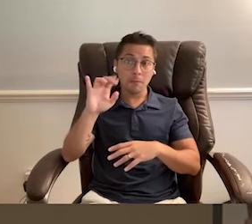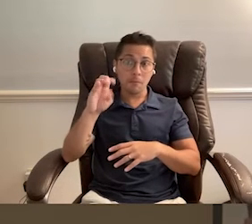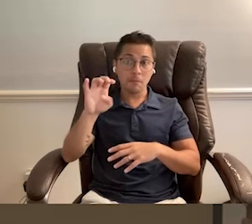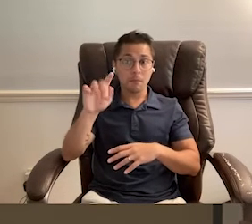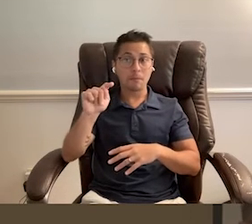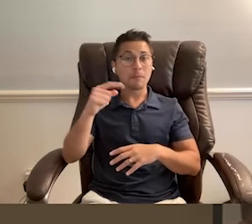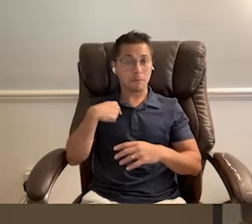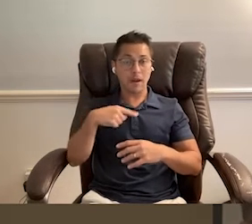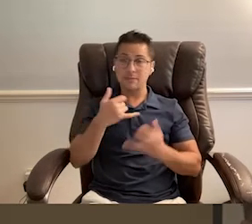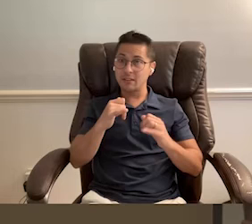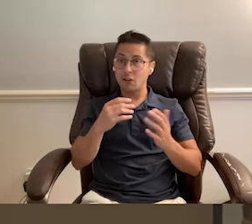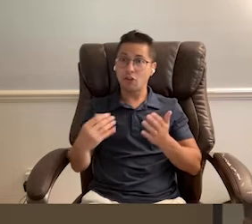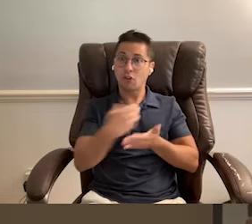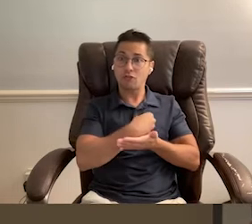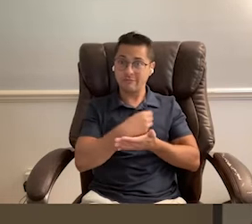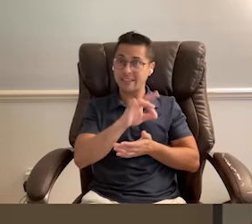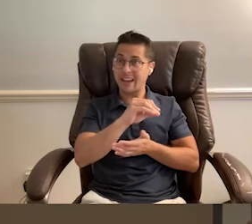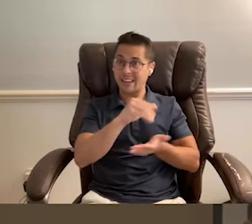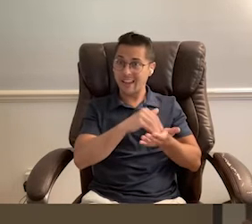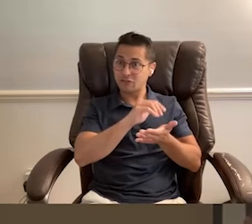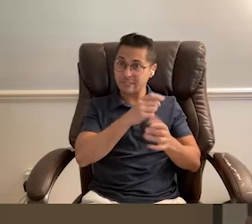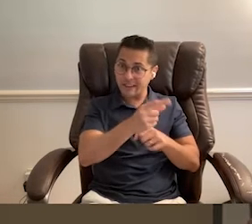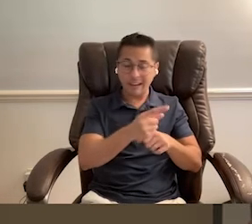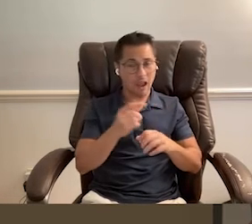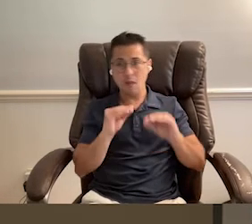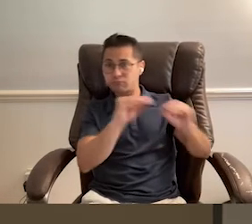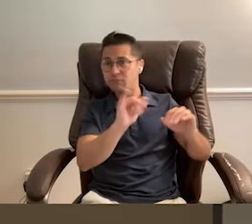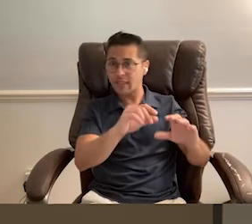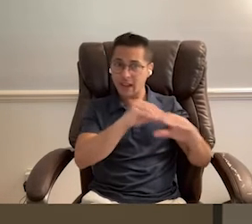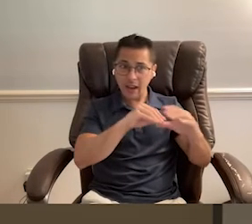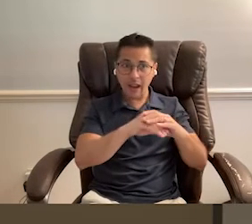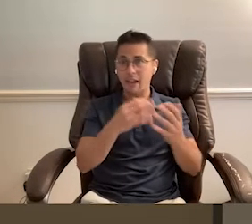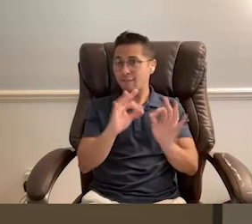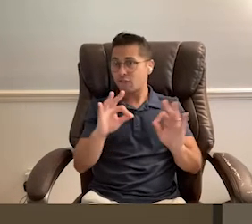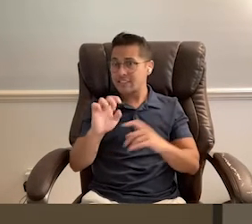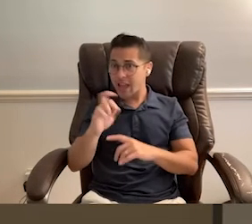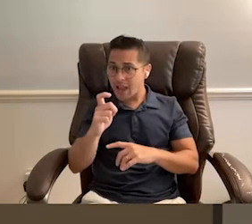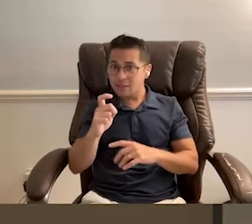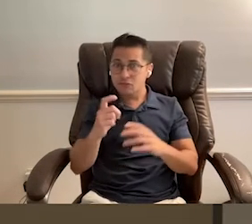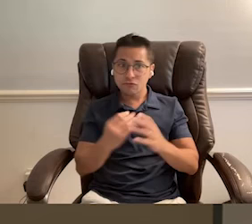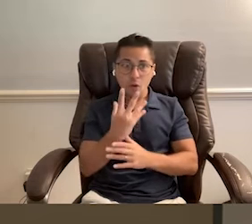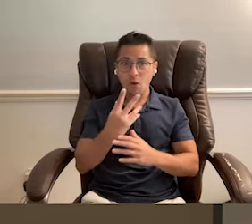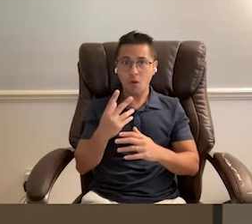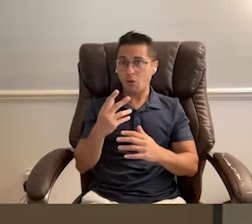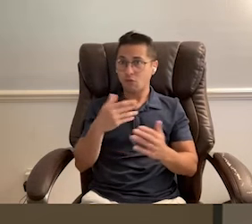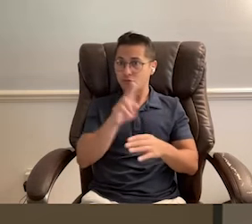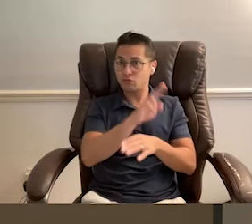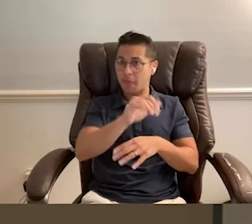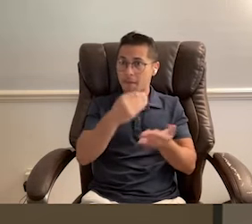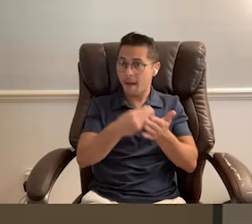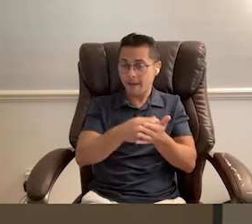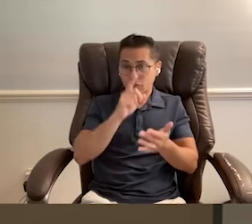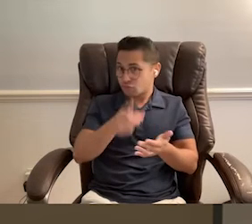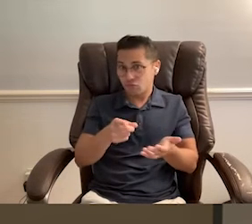in ABLE account, free money into the market, free tax growth. I can use it for whatever I need, basically. So, yeah, but no,